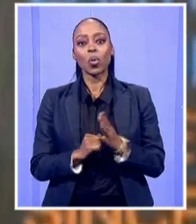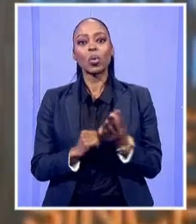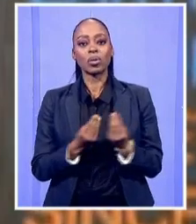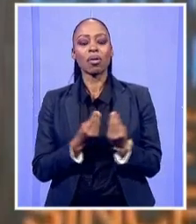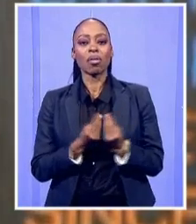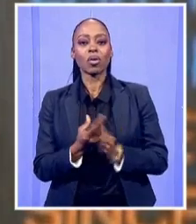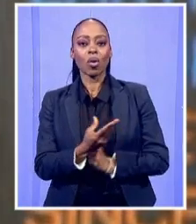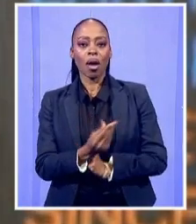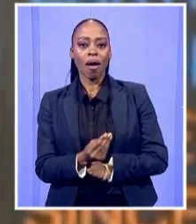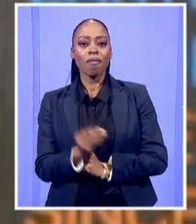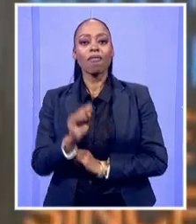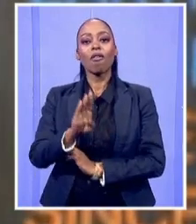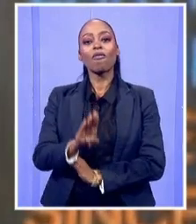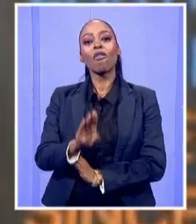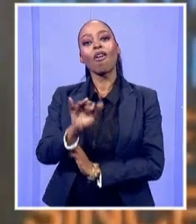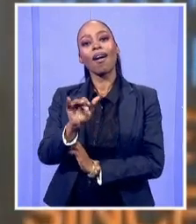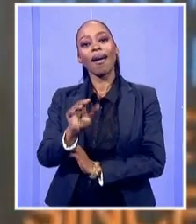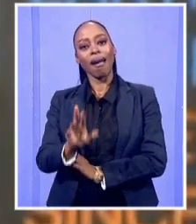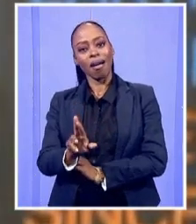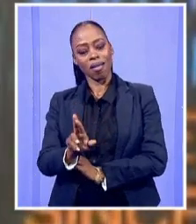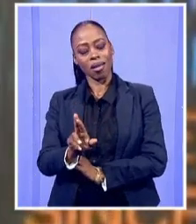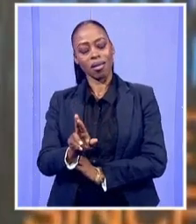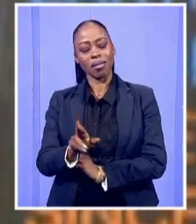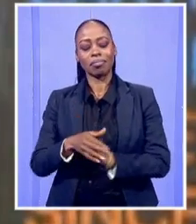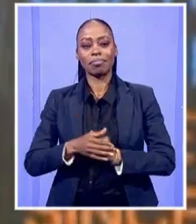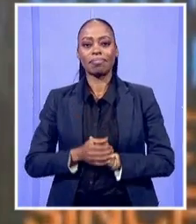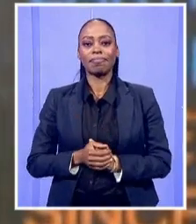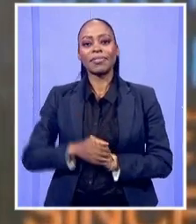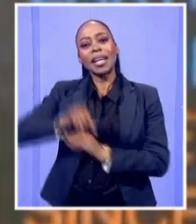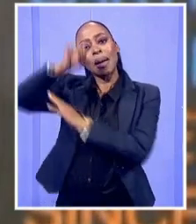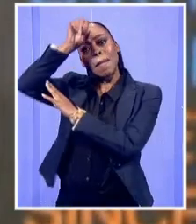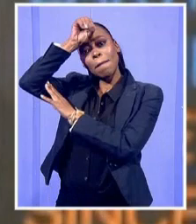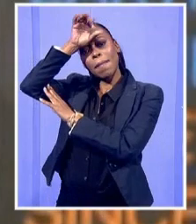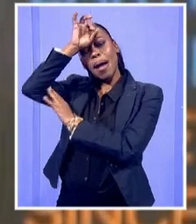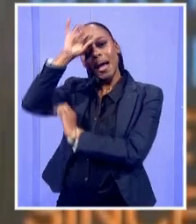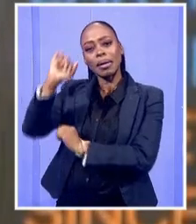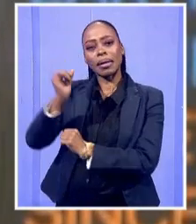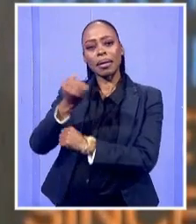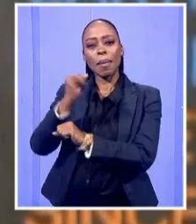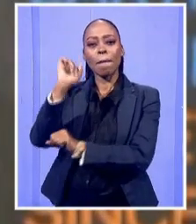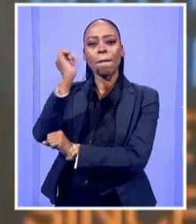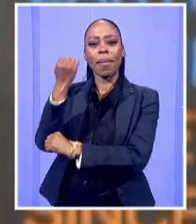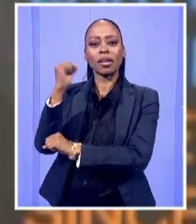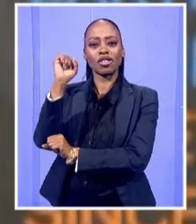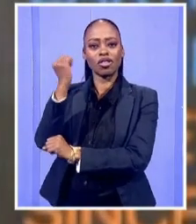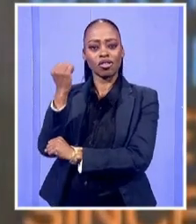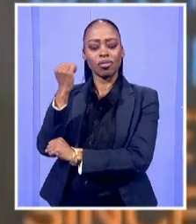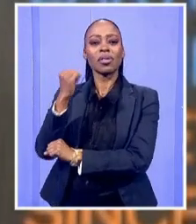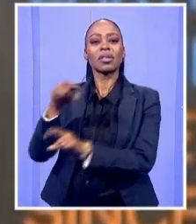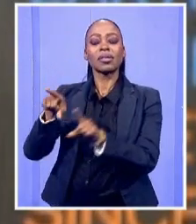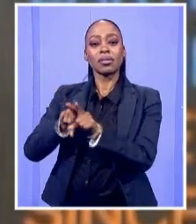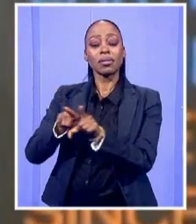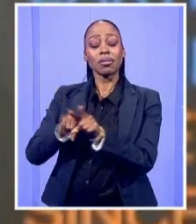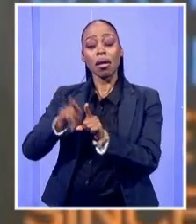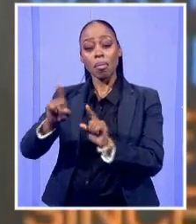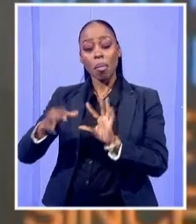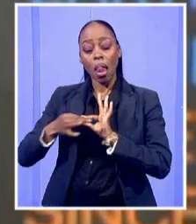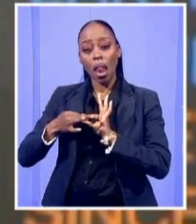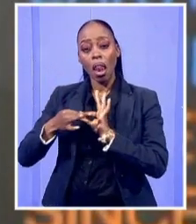the fourth industrial revolution. The mining machinery and equipment sector also has significant